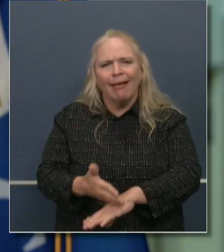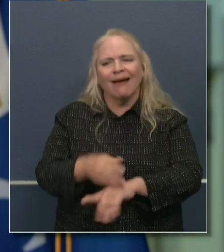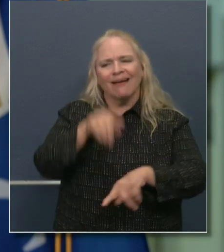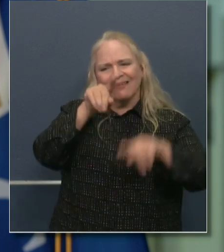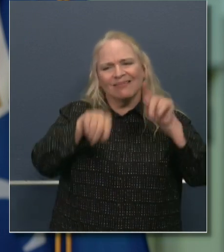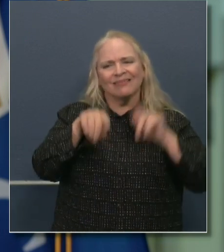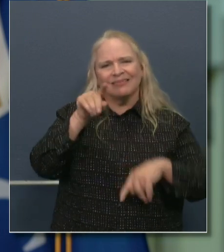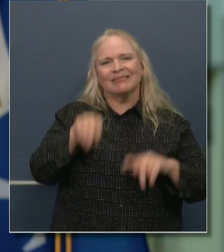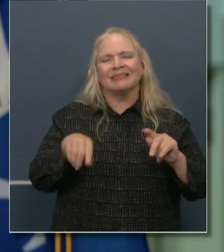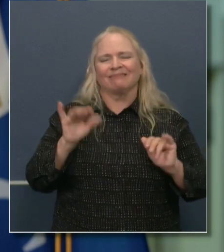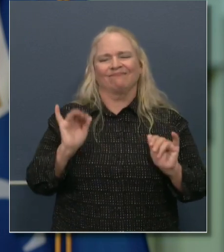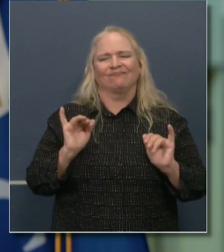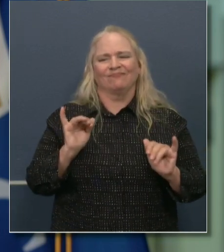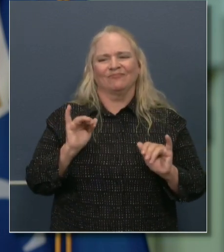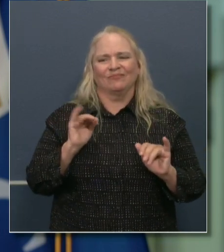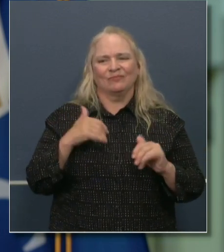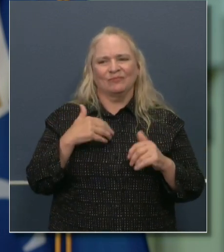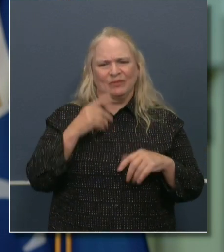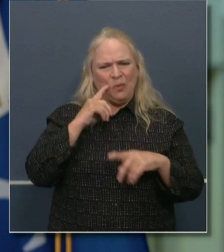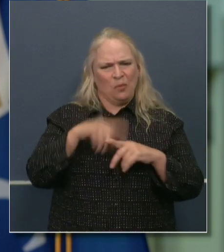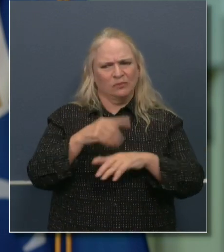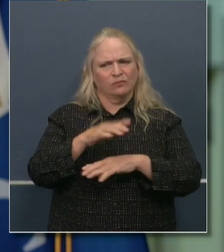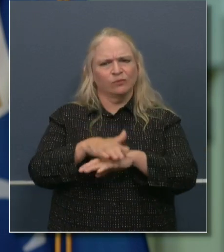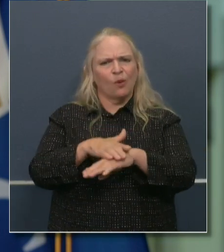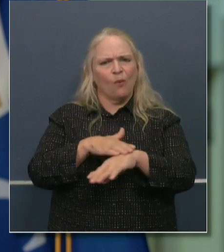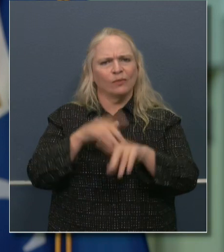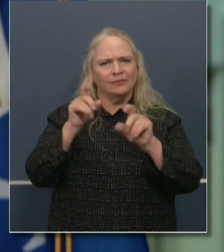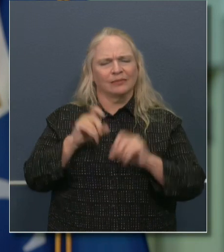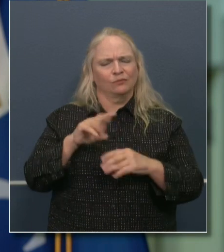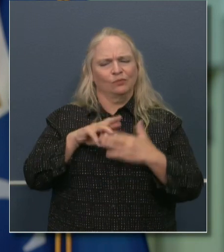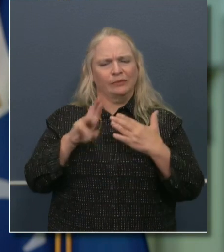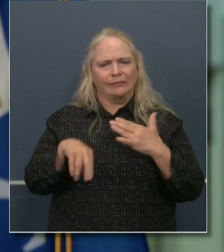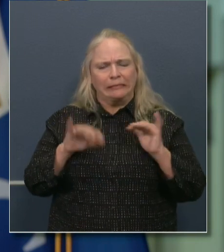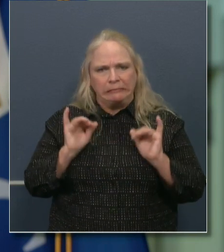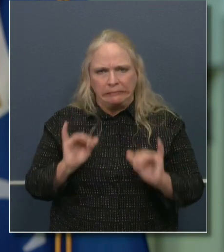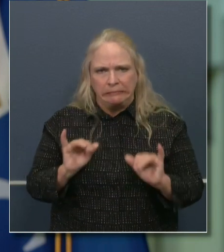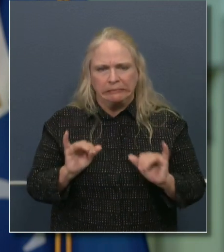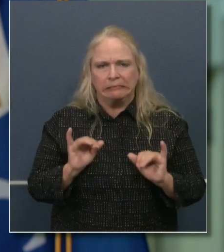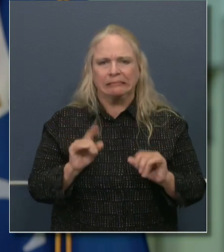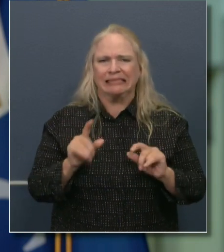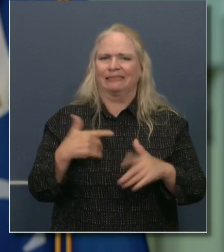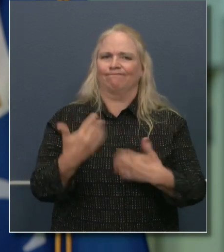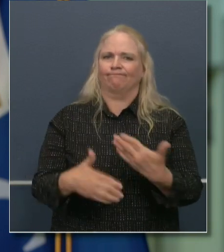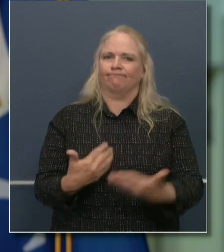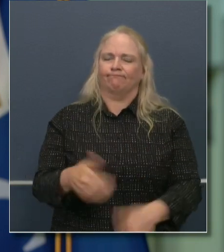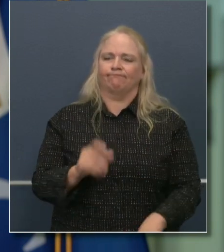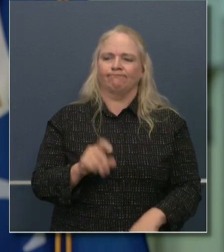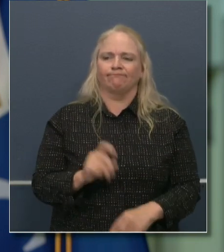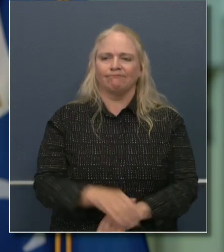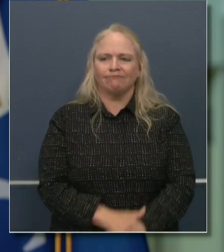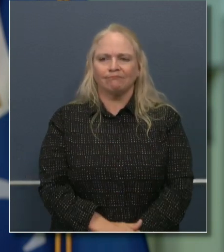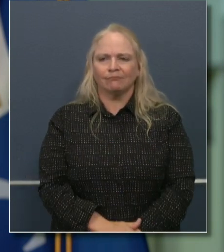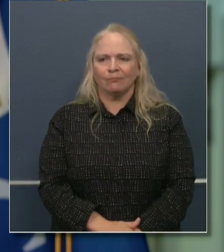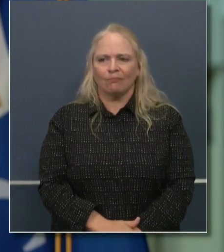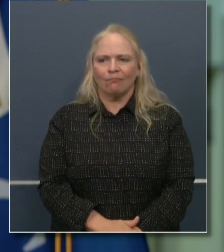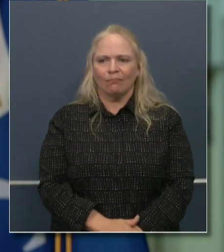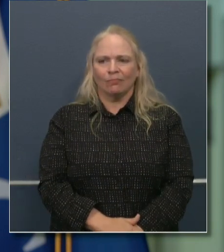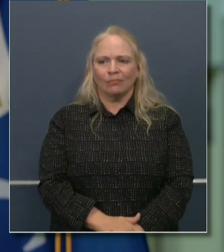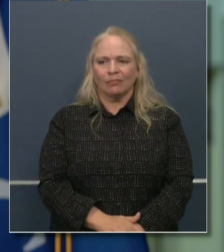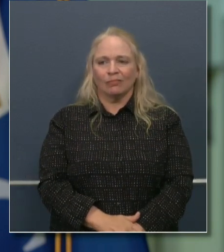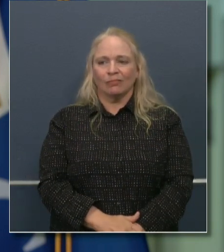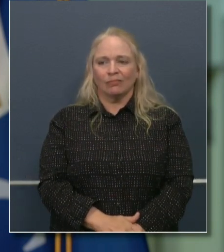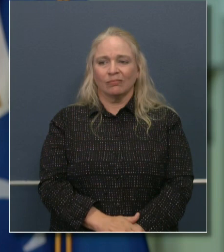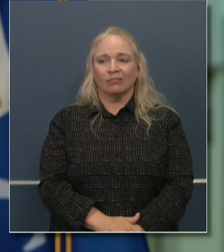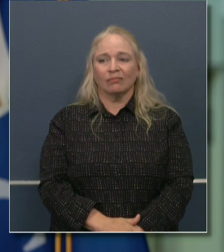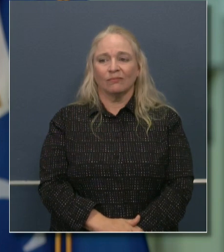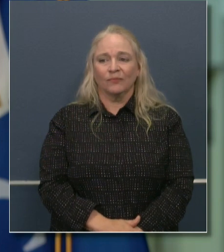in terms of the testing results. So your example is a twofold example of someone who may have had difficult time